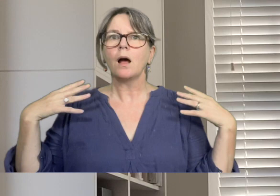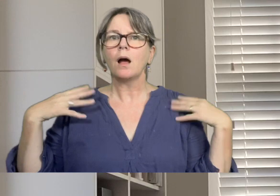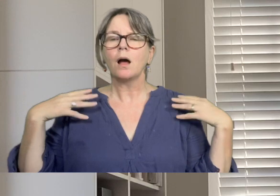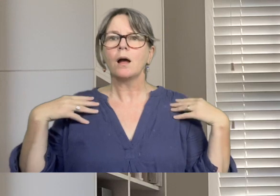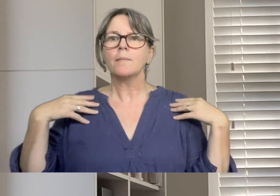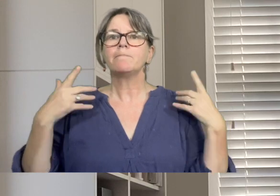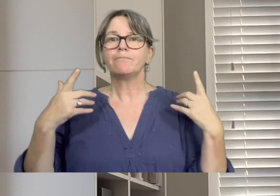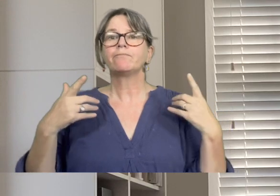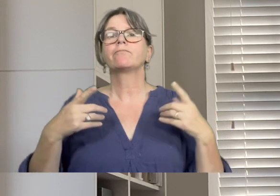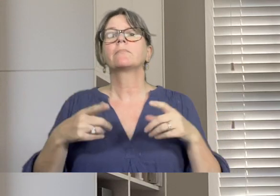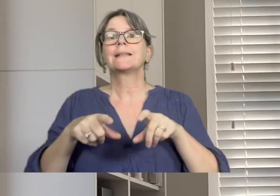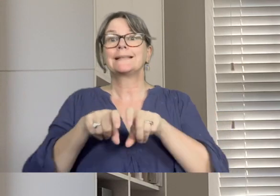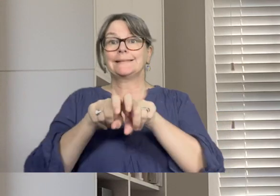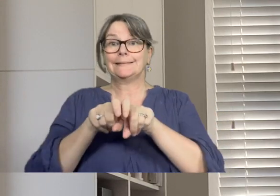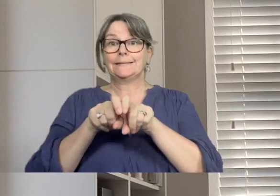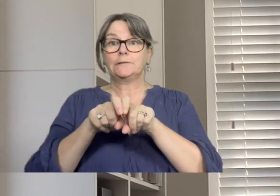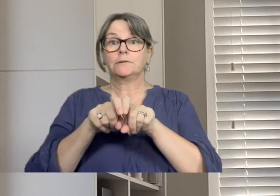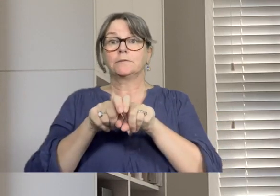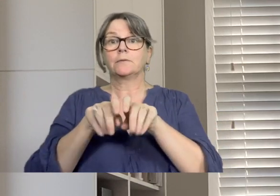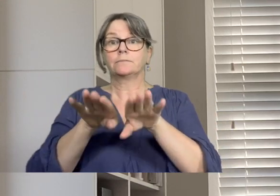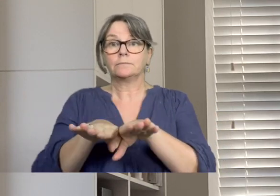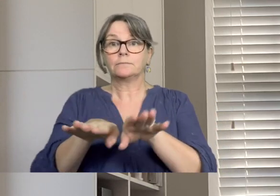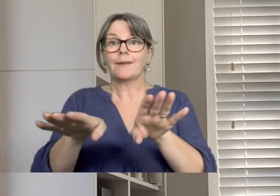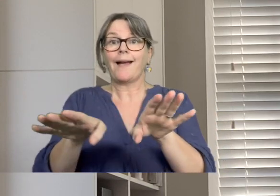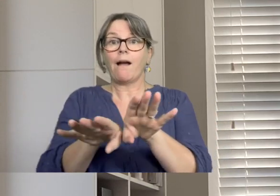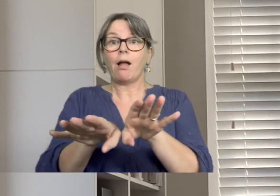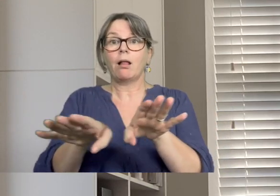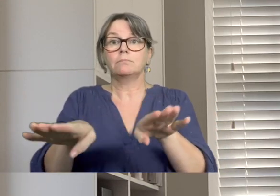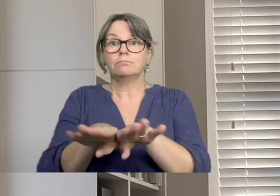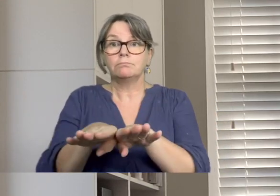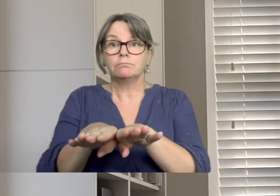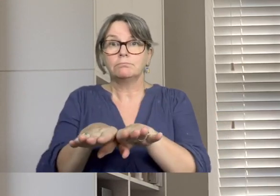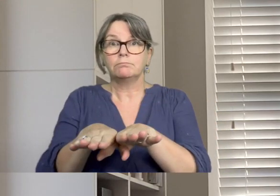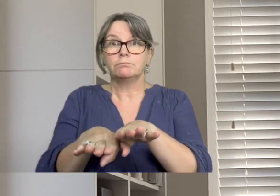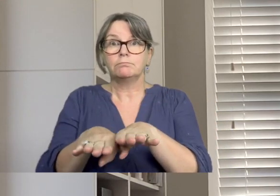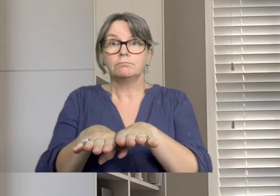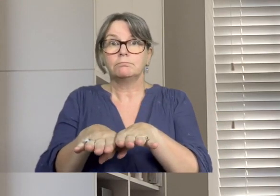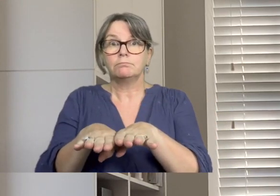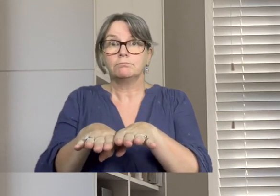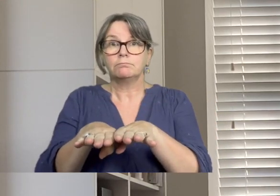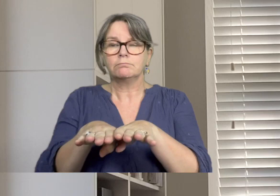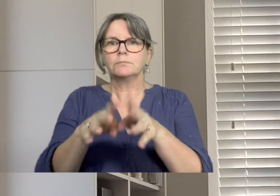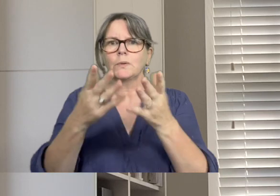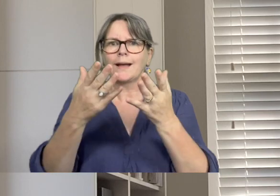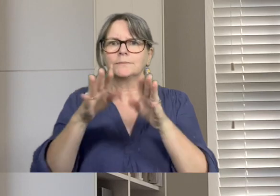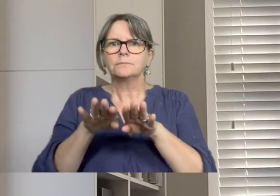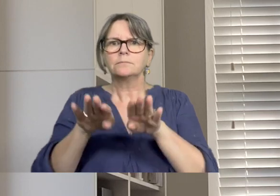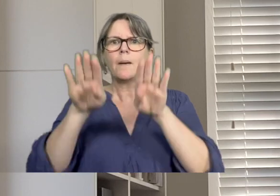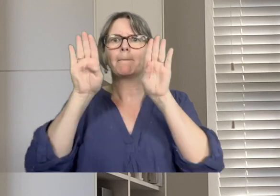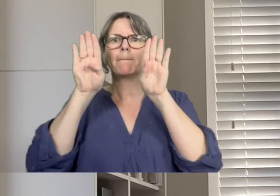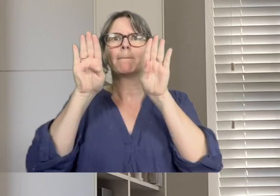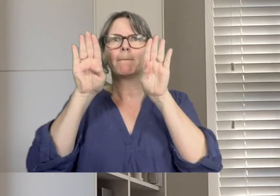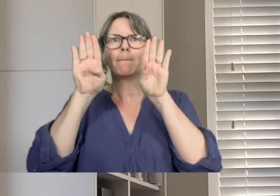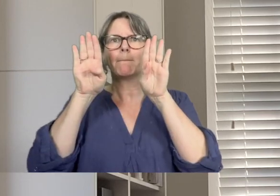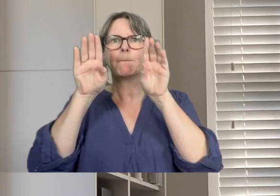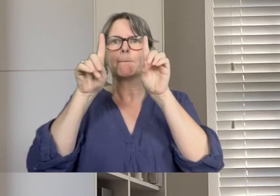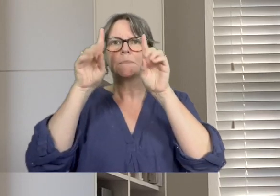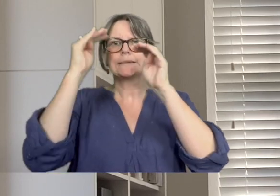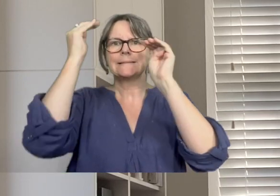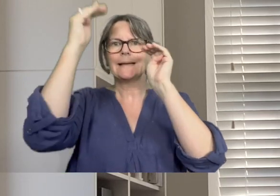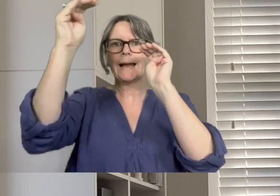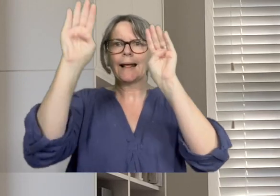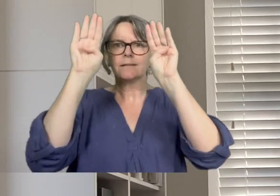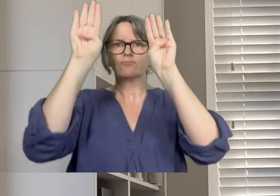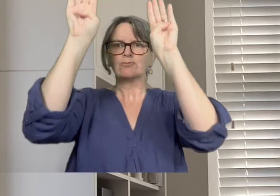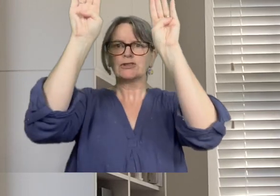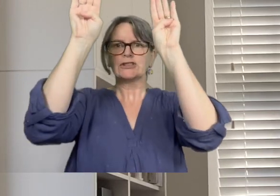going to keep those ankles and knees together just for now. Keep that pelvis lovely and centered and neutral. We're going to reach those fingers up towards the ceiling. And